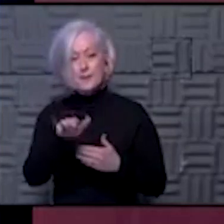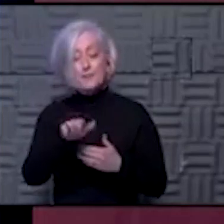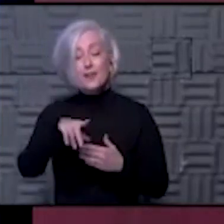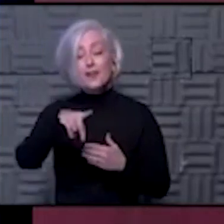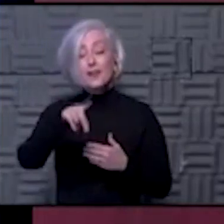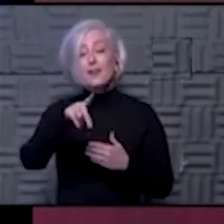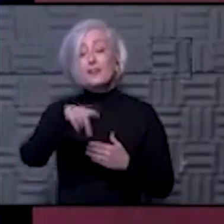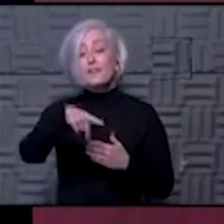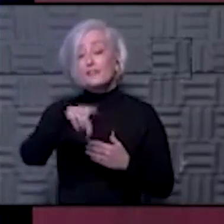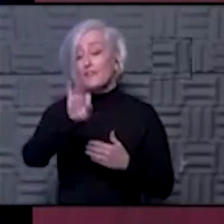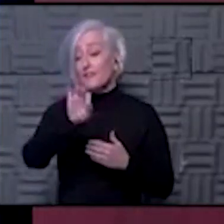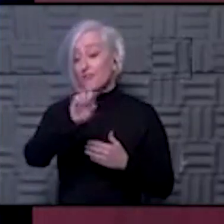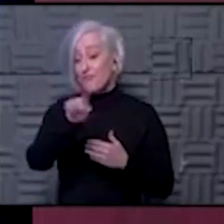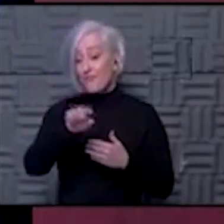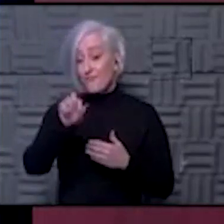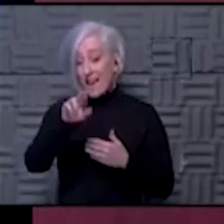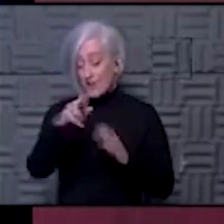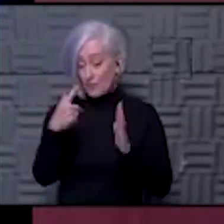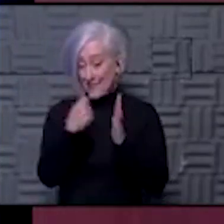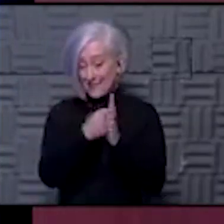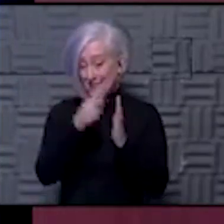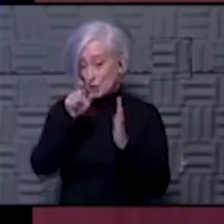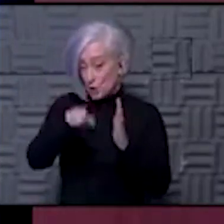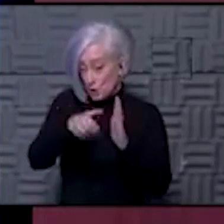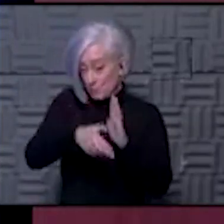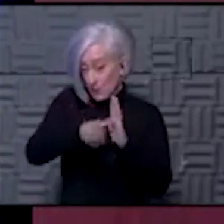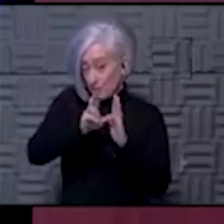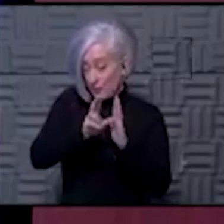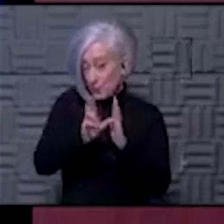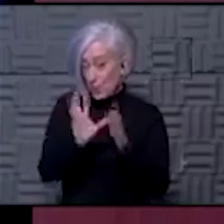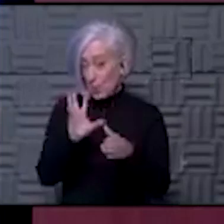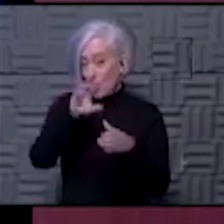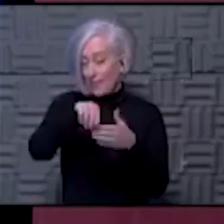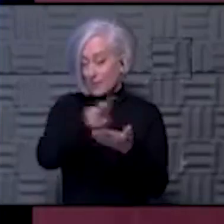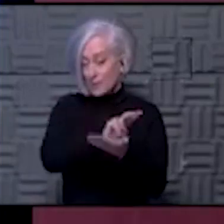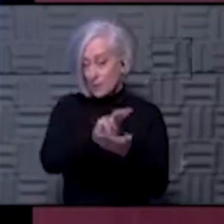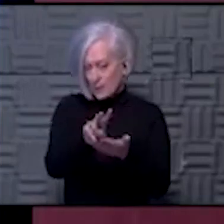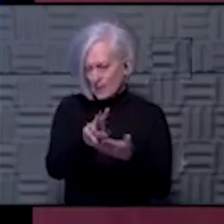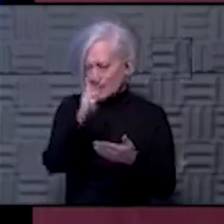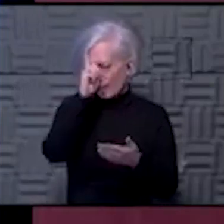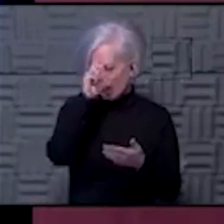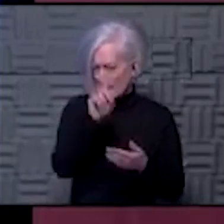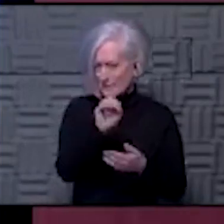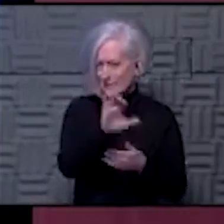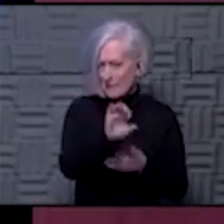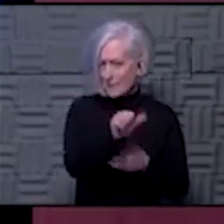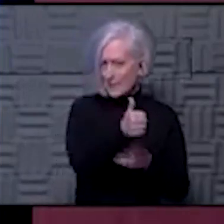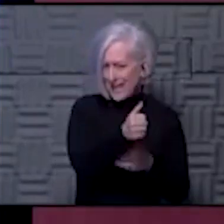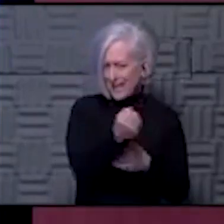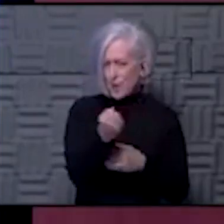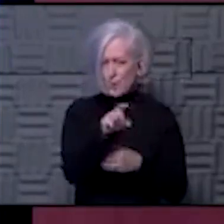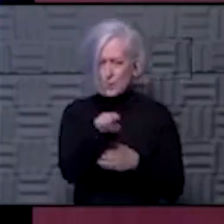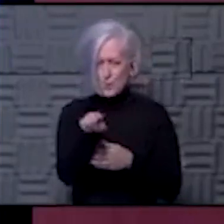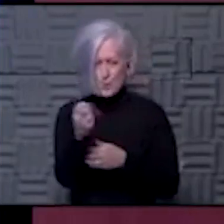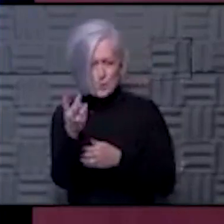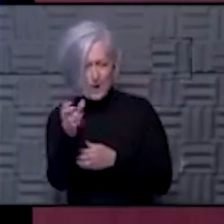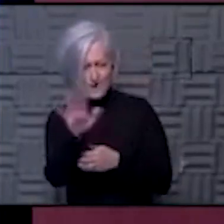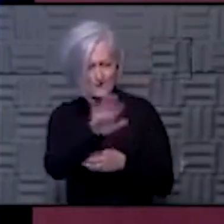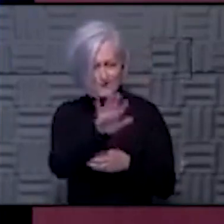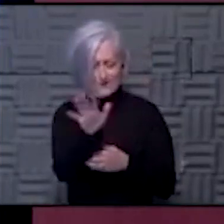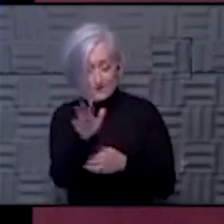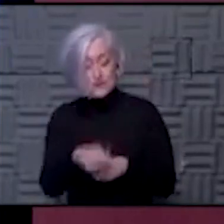Pfizer vaccine will probably be reviewed within 2 weeks. I think it's going to be reviewed December 10th or 12th. And when it gets reviewed,